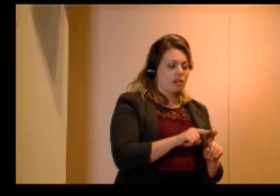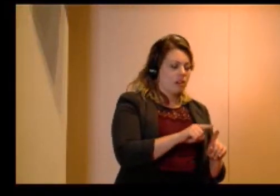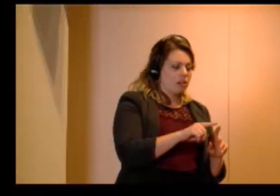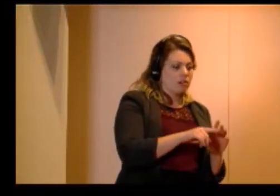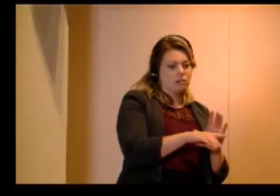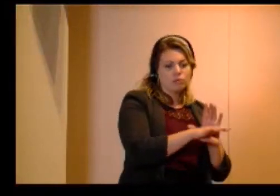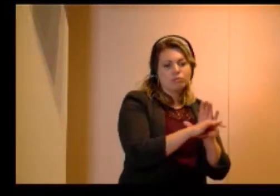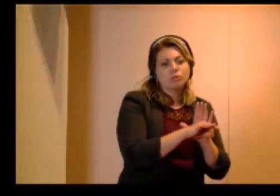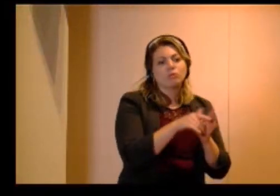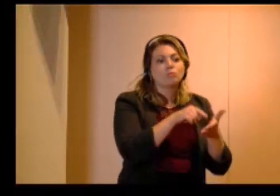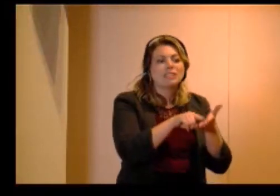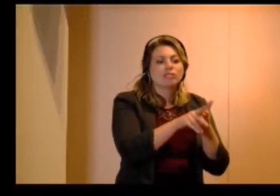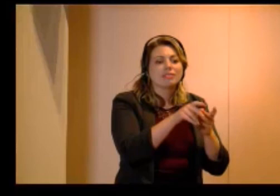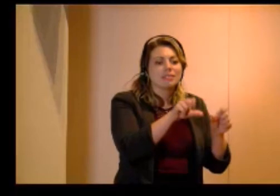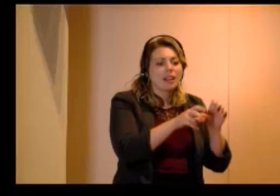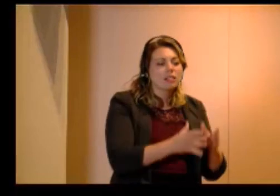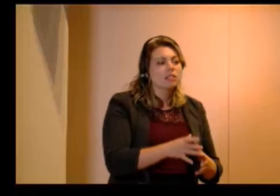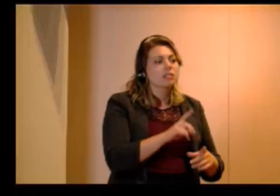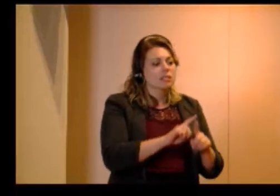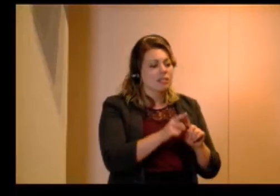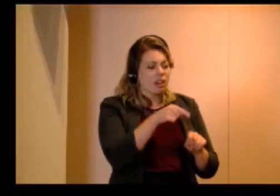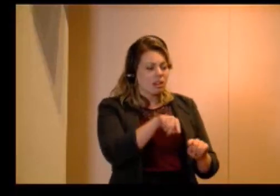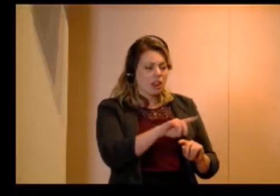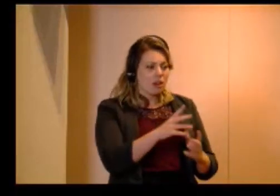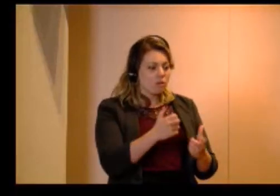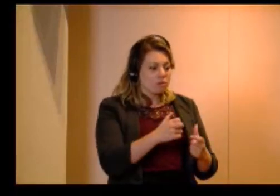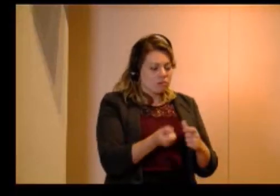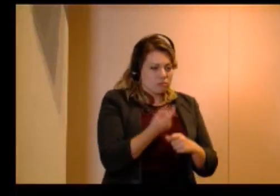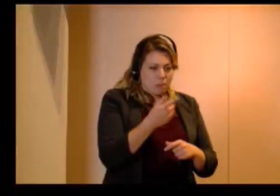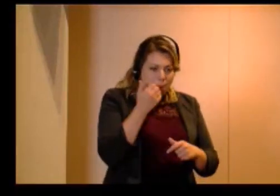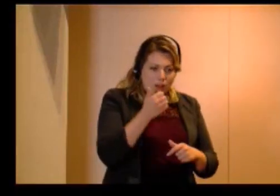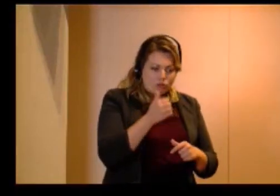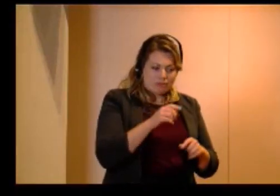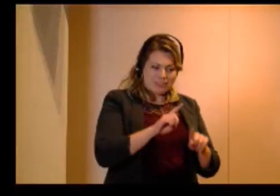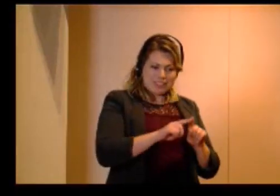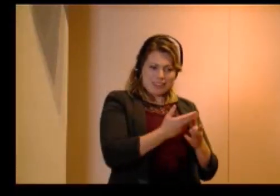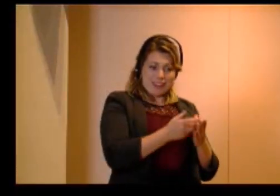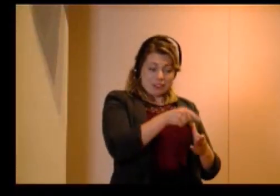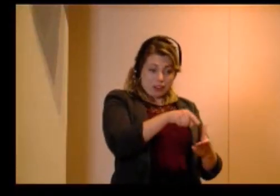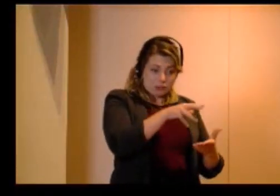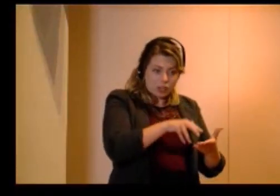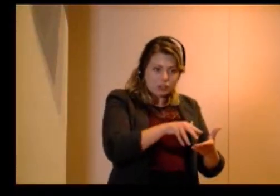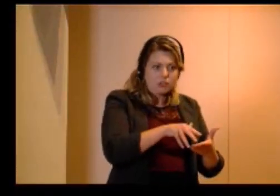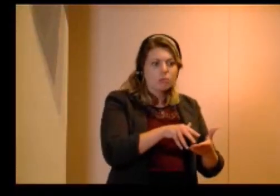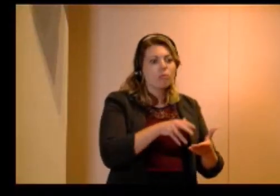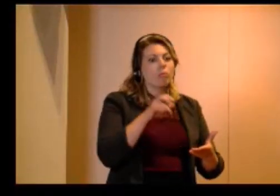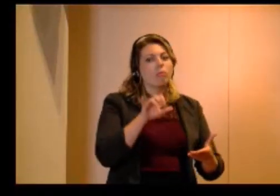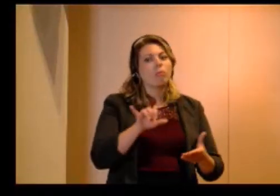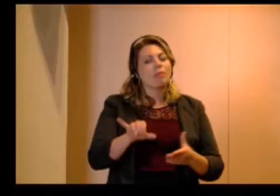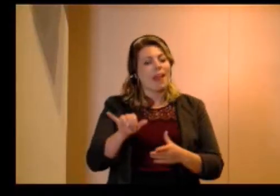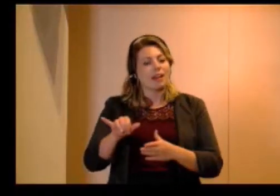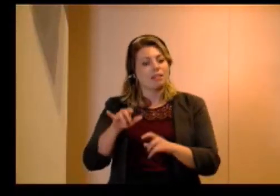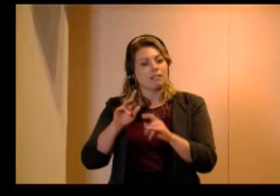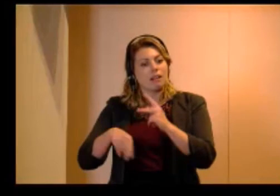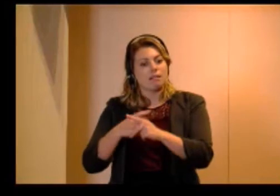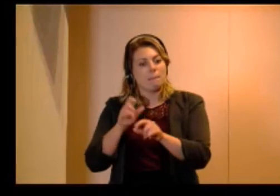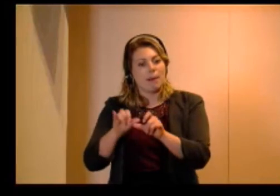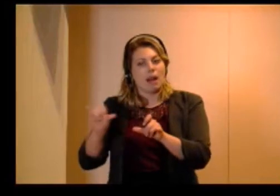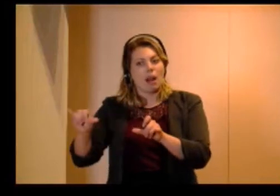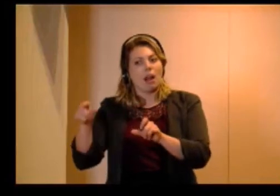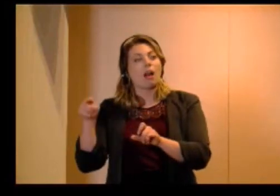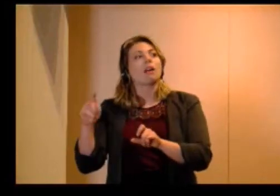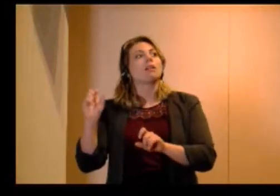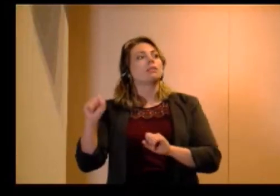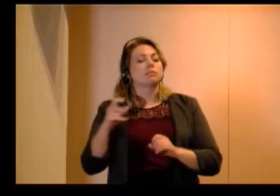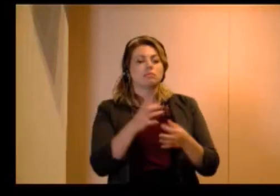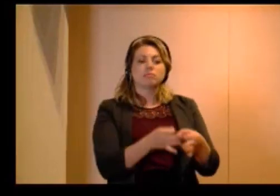for, new insights into the organisms that they're studying. I think that could be really powerful. So yeah, it's important, and I think